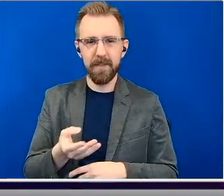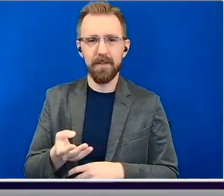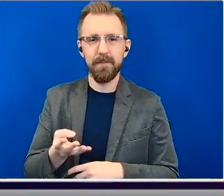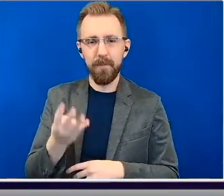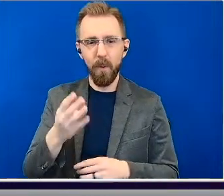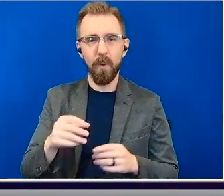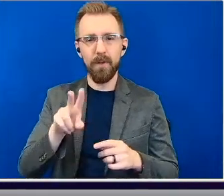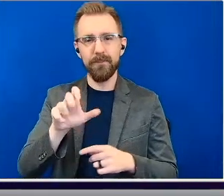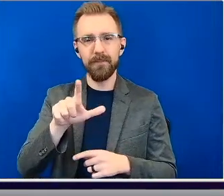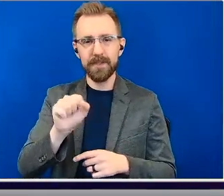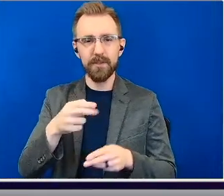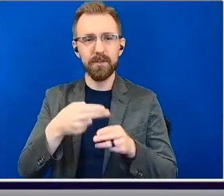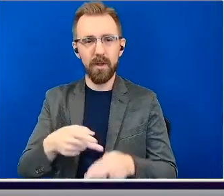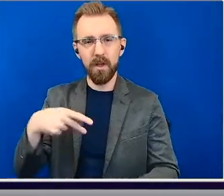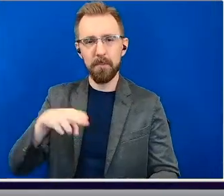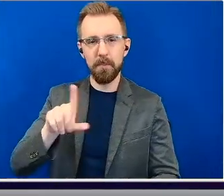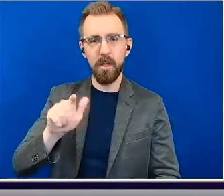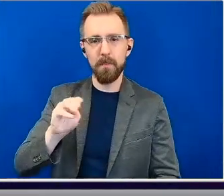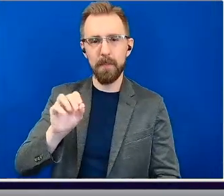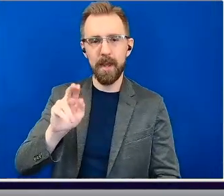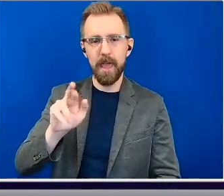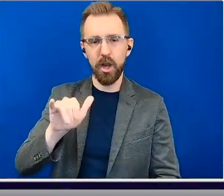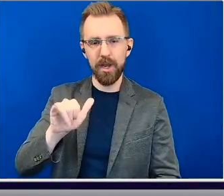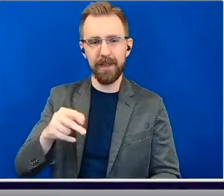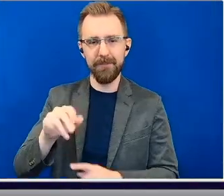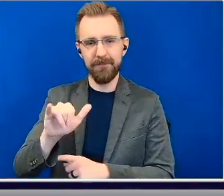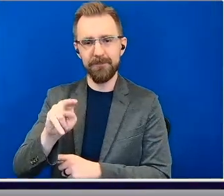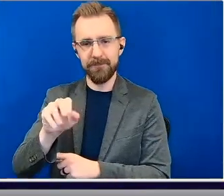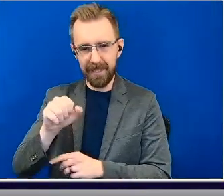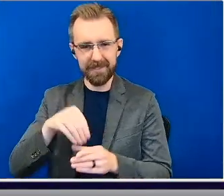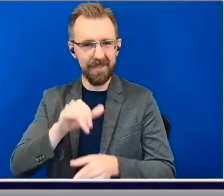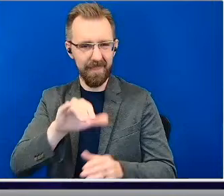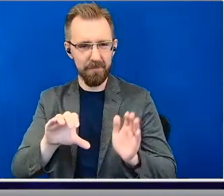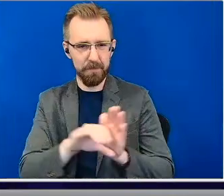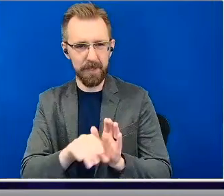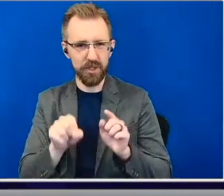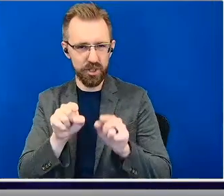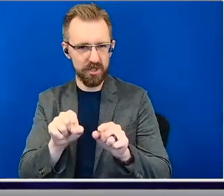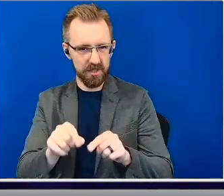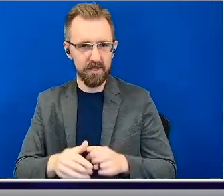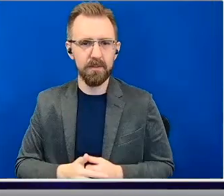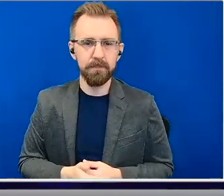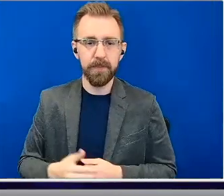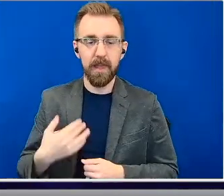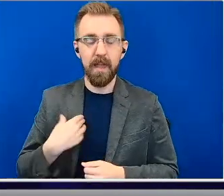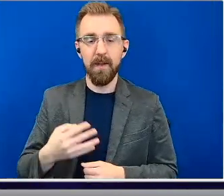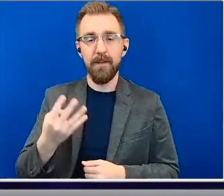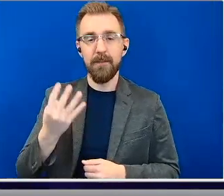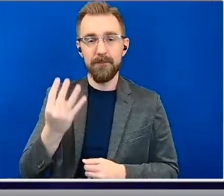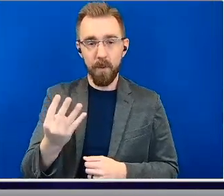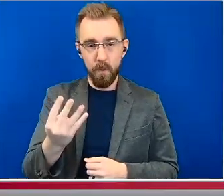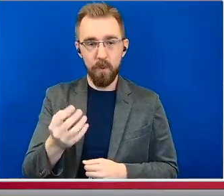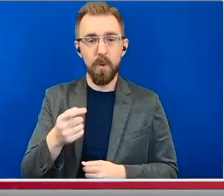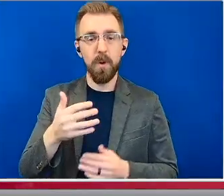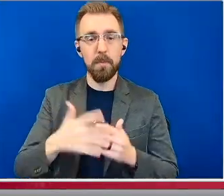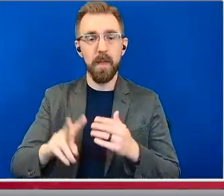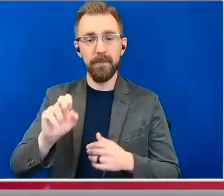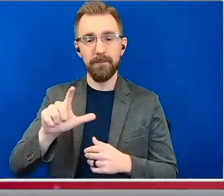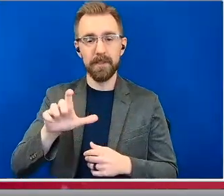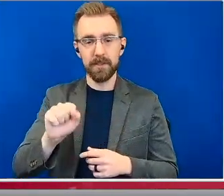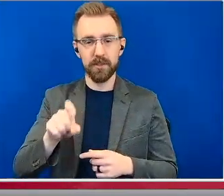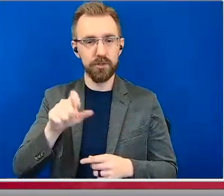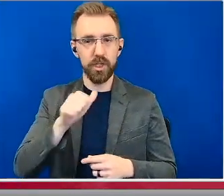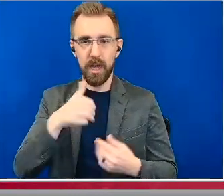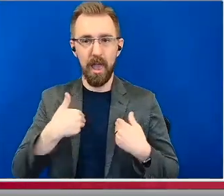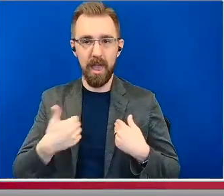that is shown in that picture right there. And it is these 4 blood vessels which should not be having any